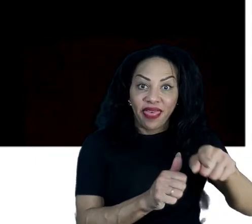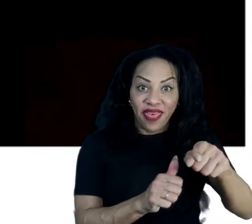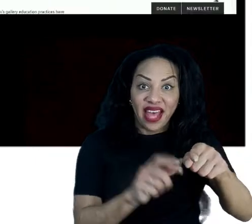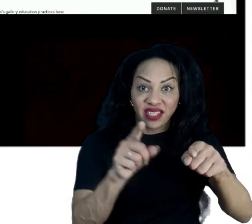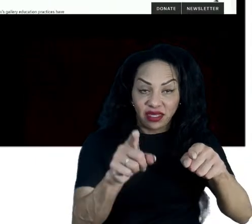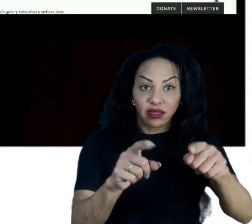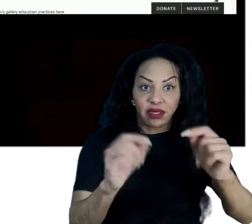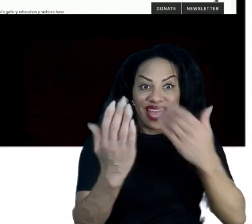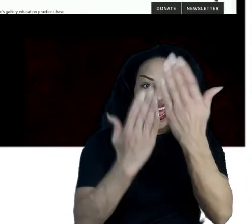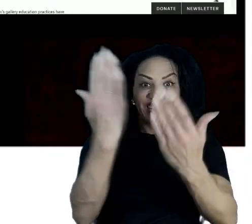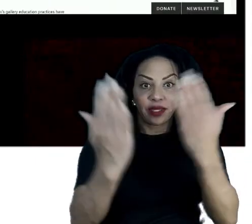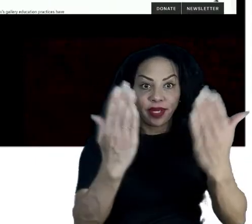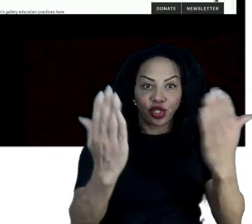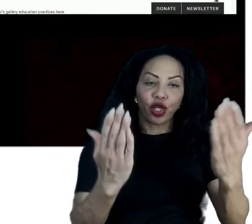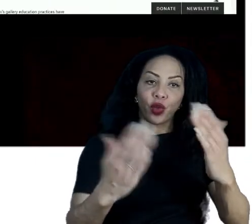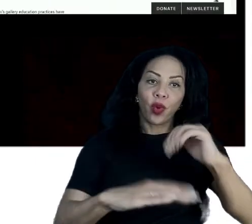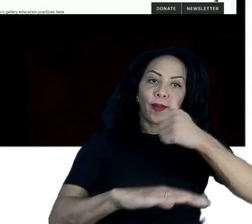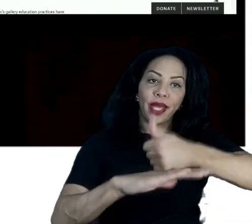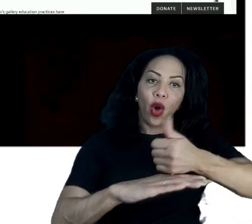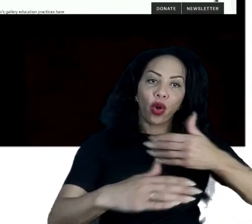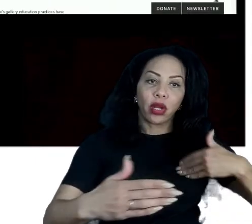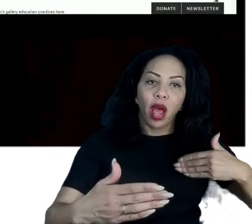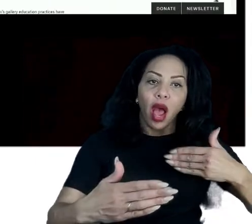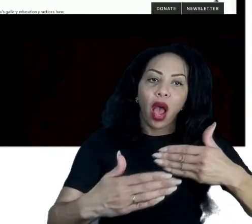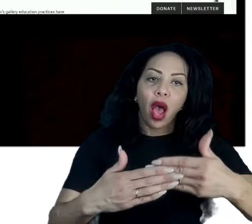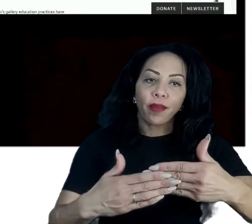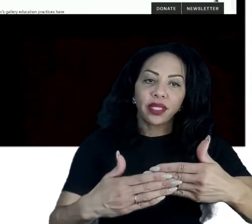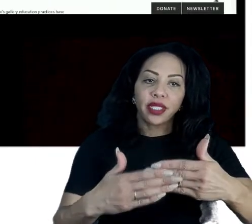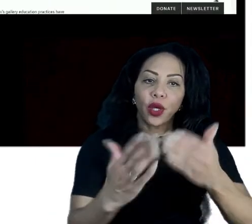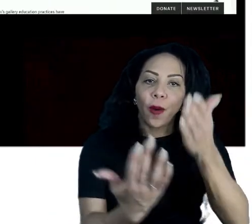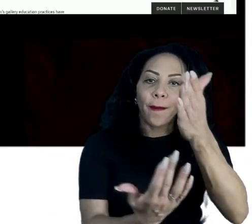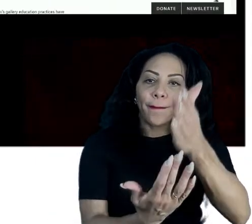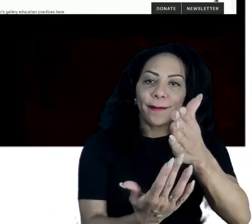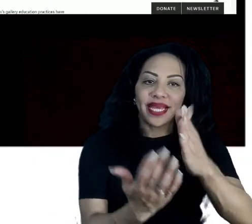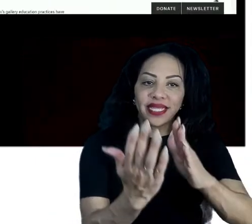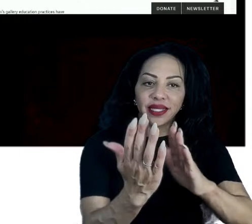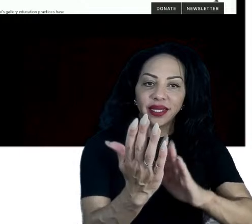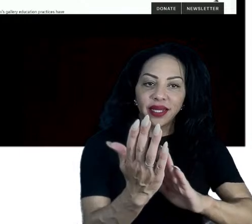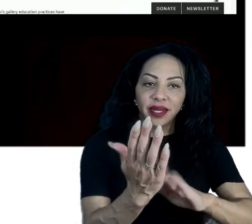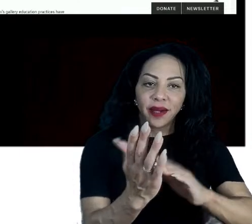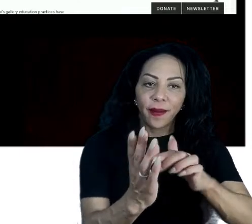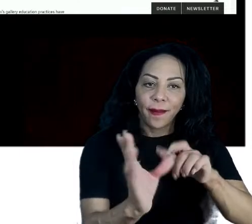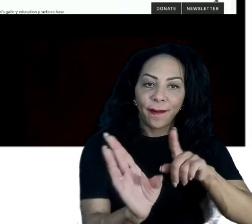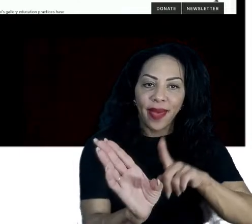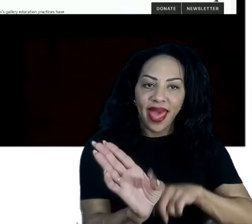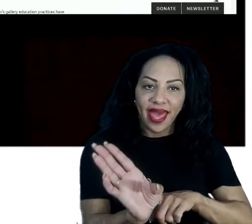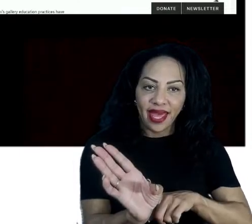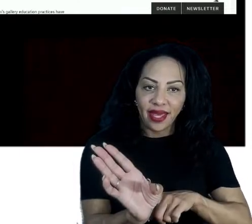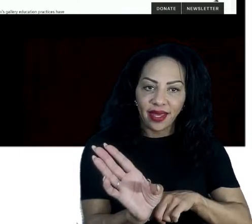mid-May. And then earlier this month, I